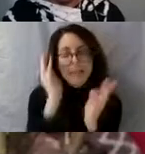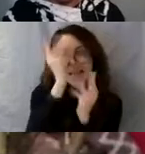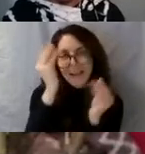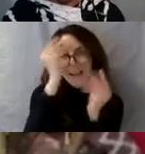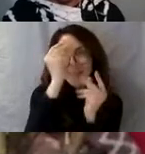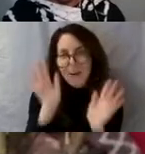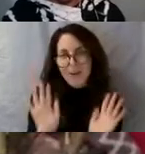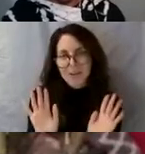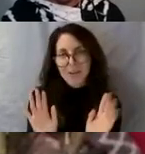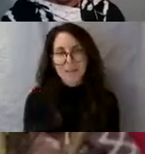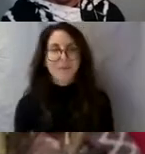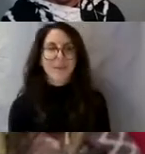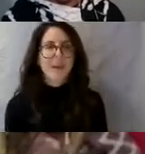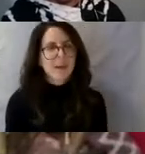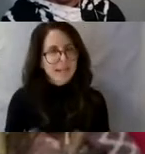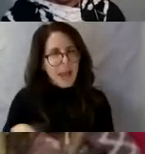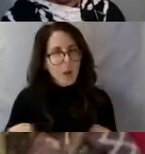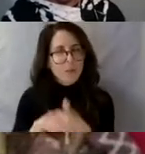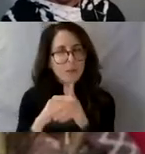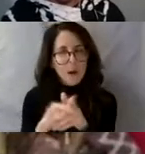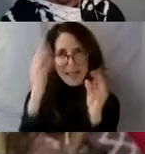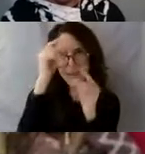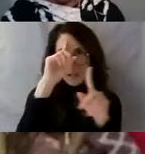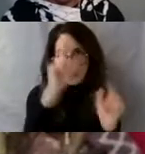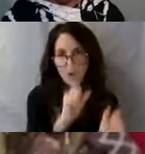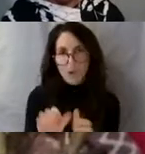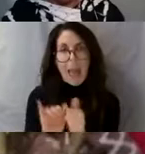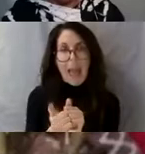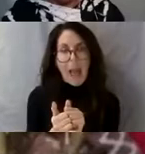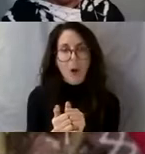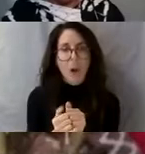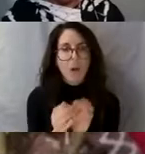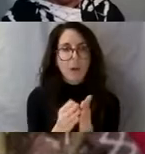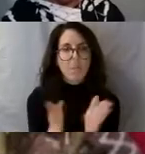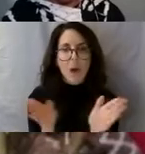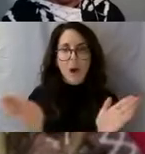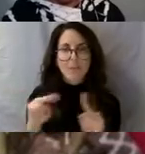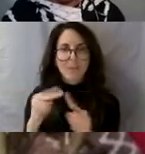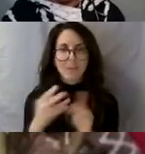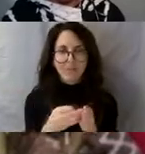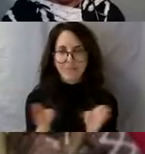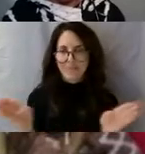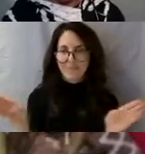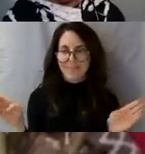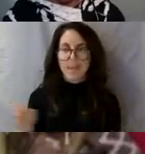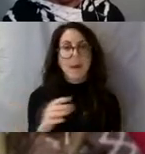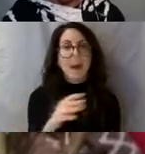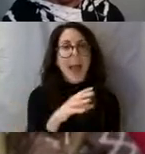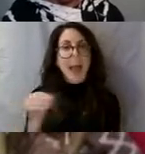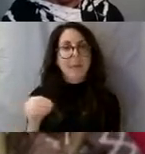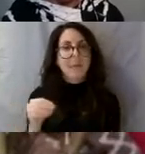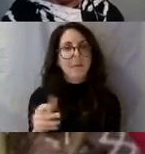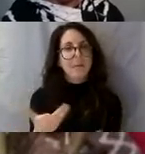As we begin to strategize the ways in which we can begin to broaden perspectives and also broaden the capacities for